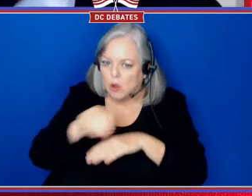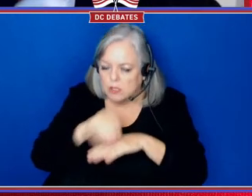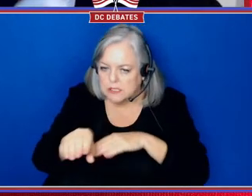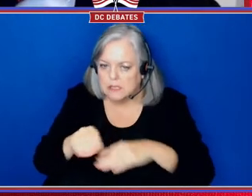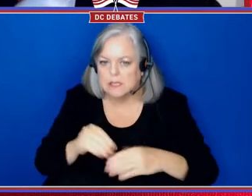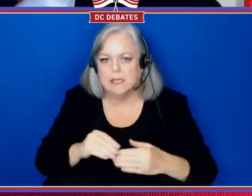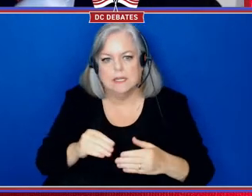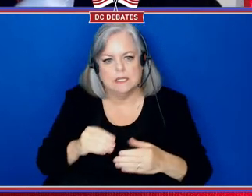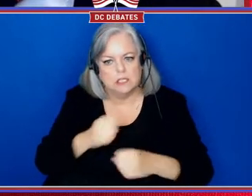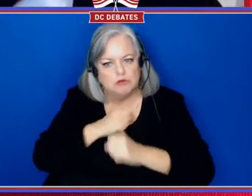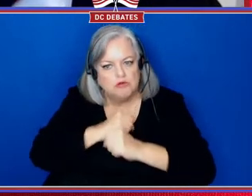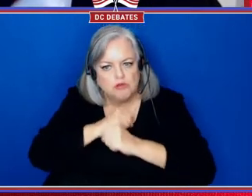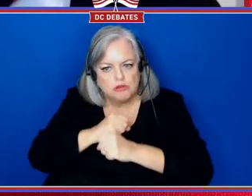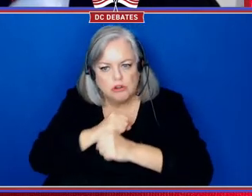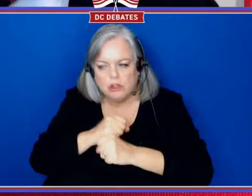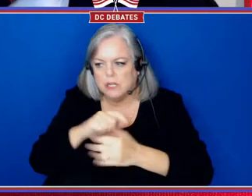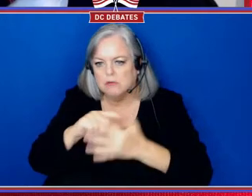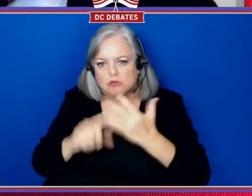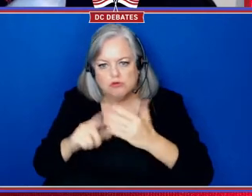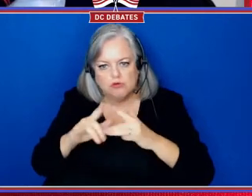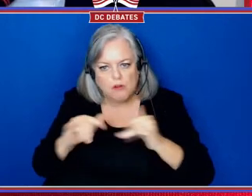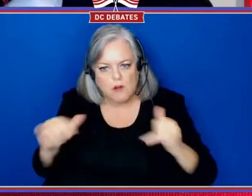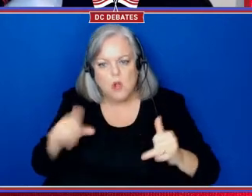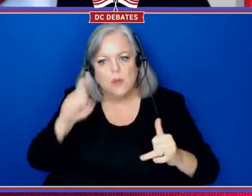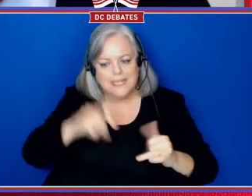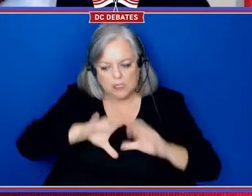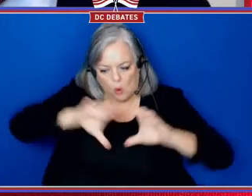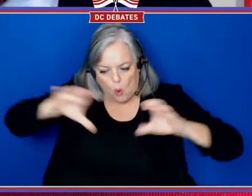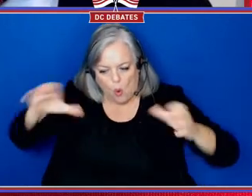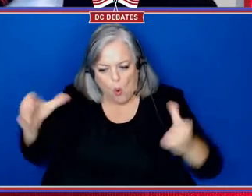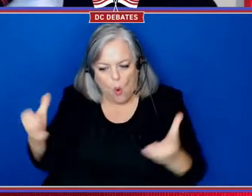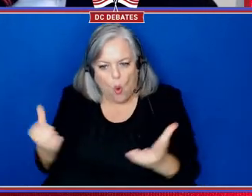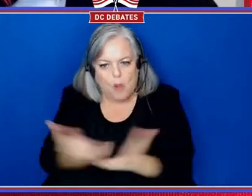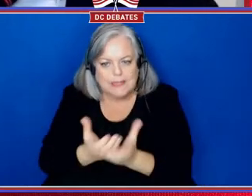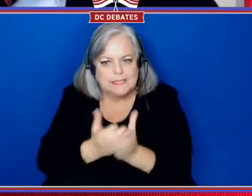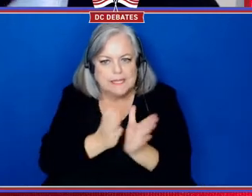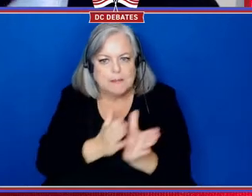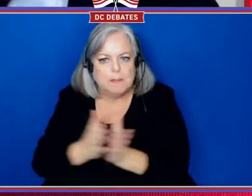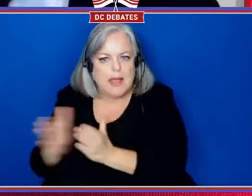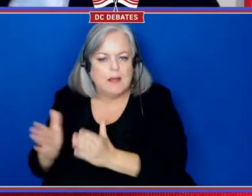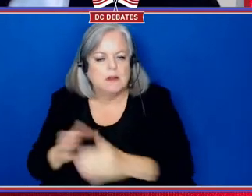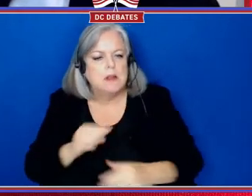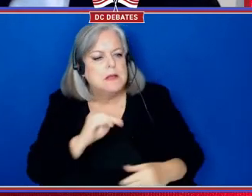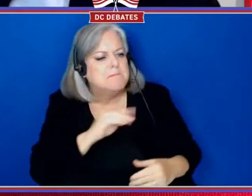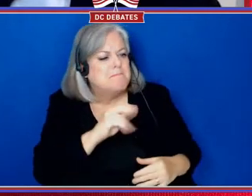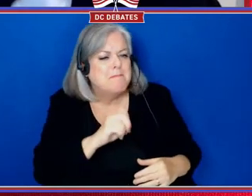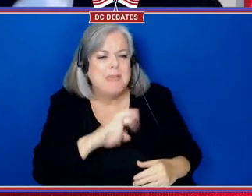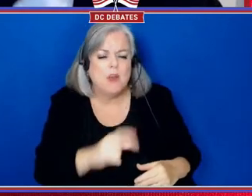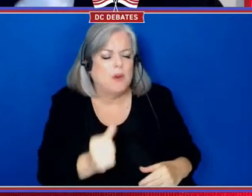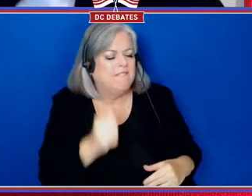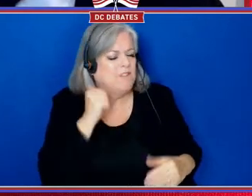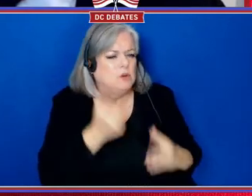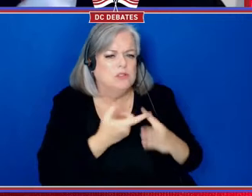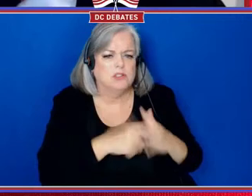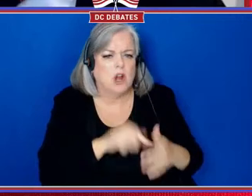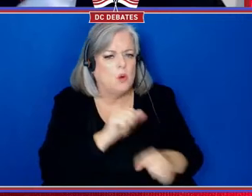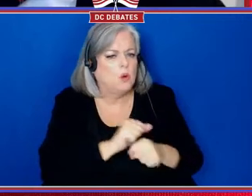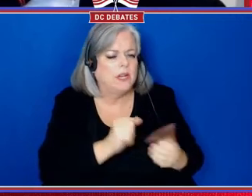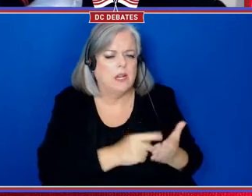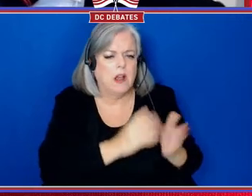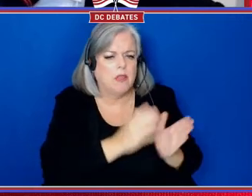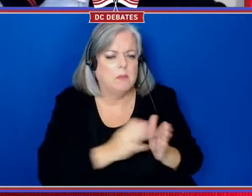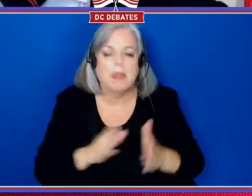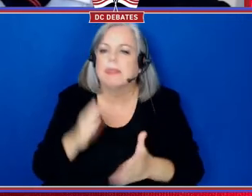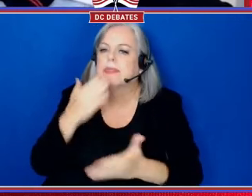have a holistic plan. The mayor has refused to start working on a plan, even though the council gave her a 4-year